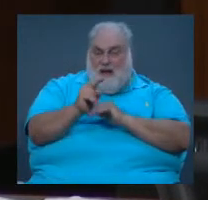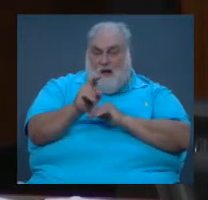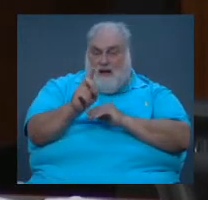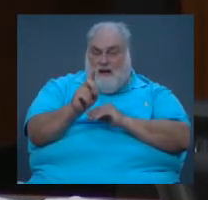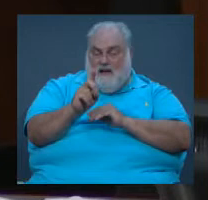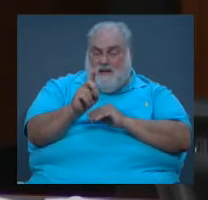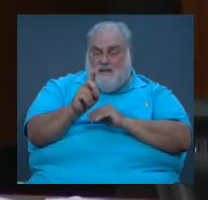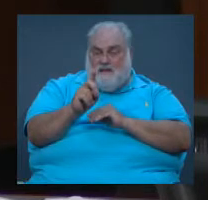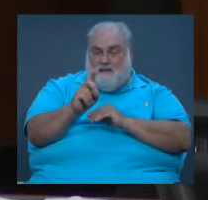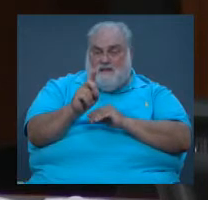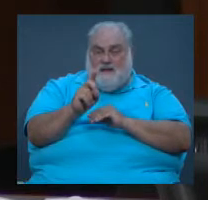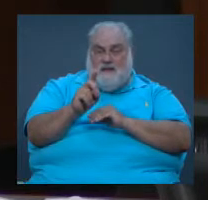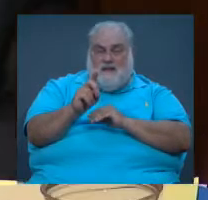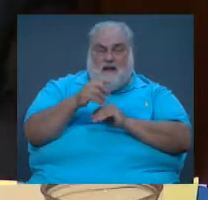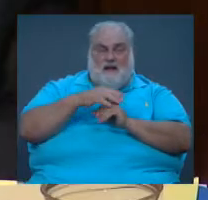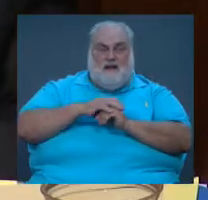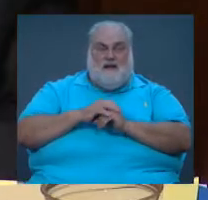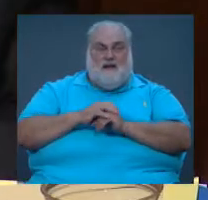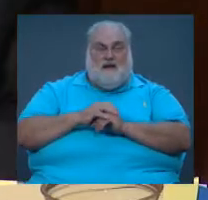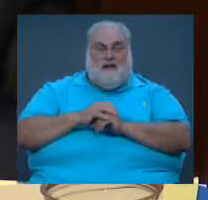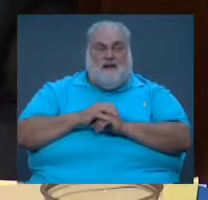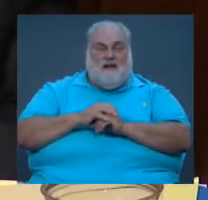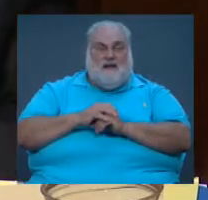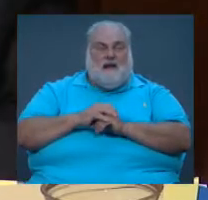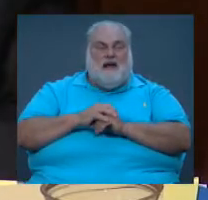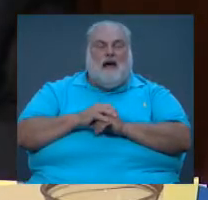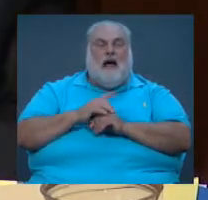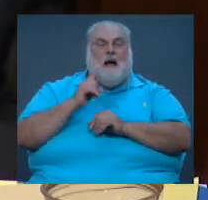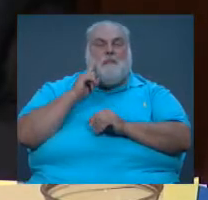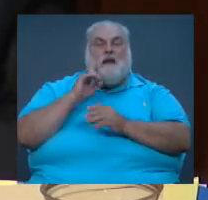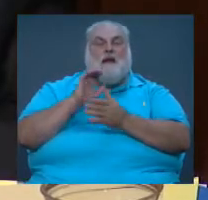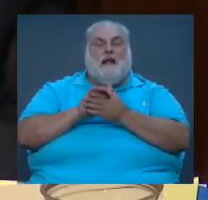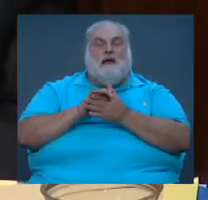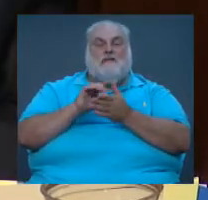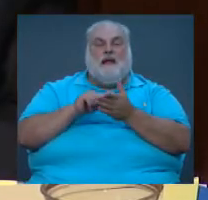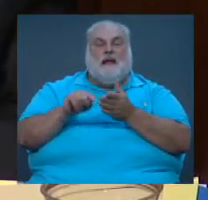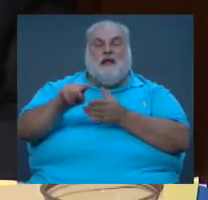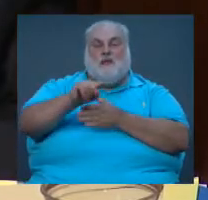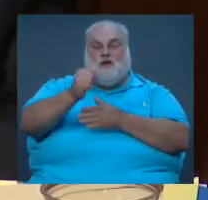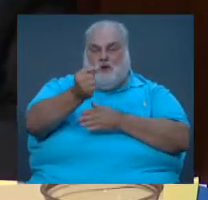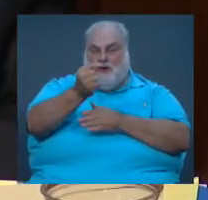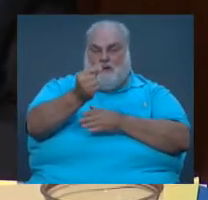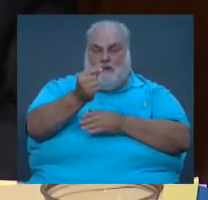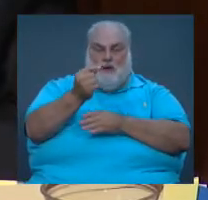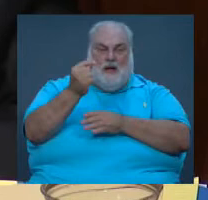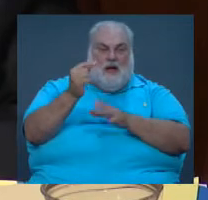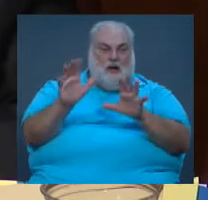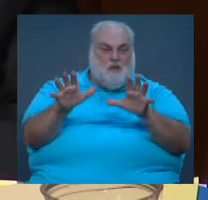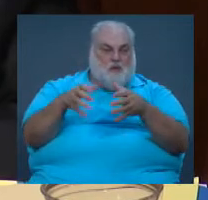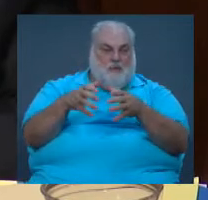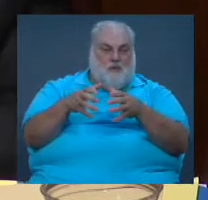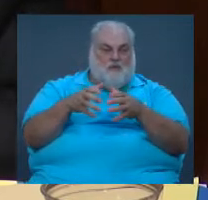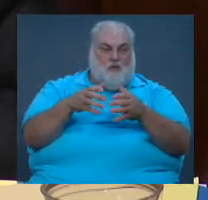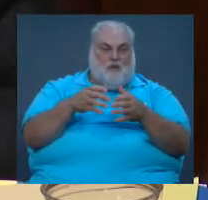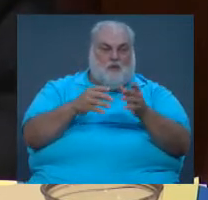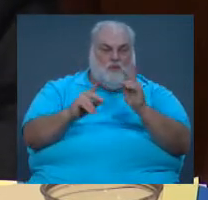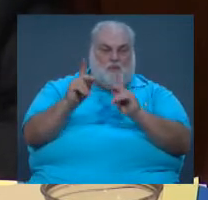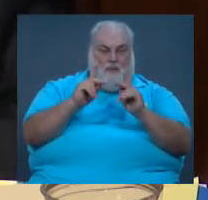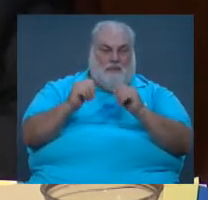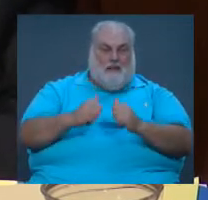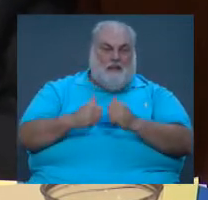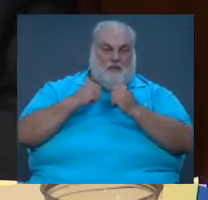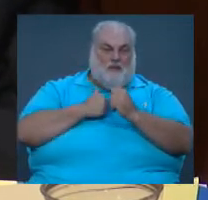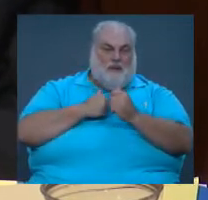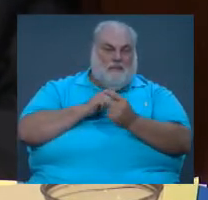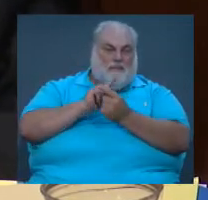what we're looking at? Well, and I think next Tuesday you'll hear from a group of residents that we've been meeting with for a number